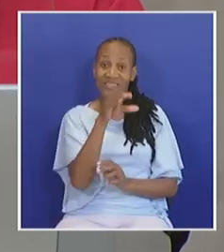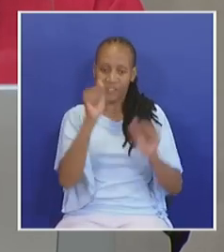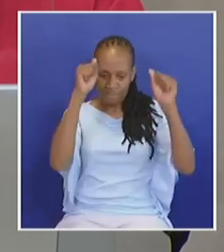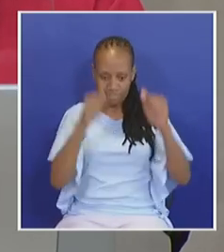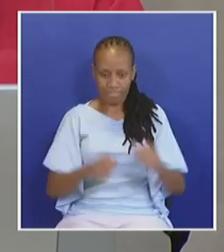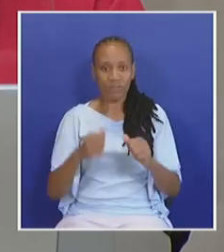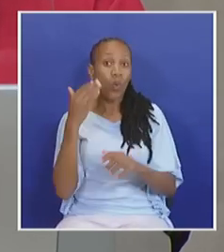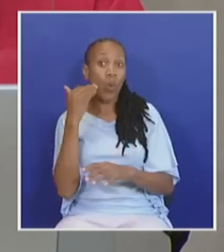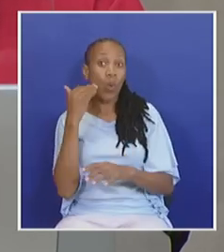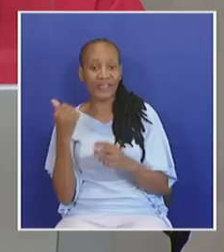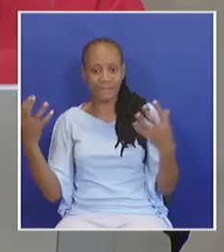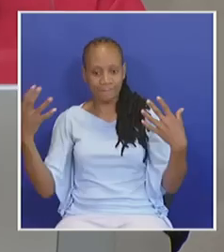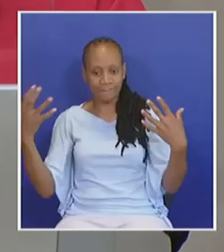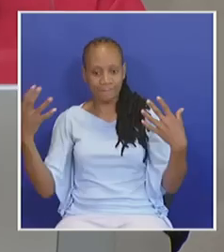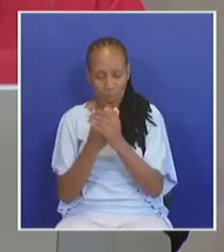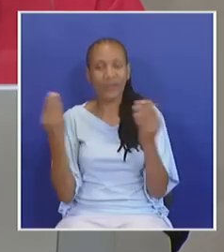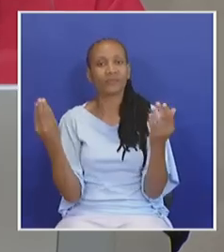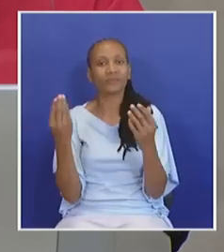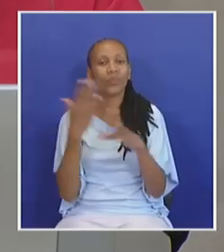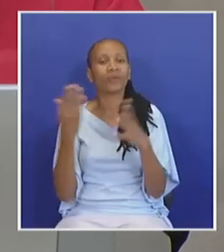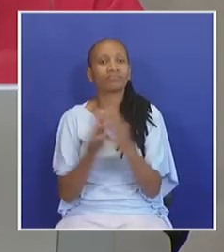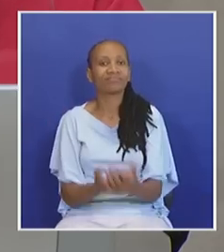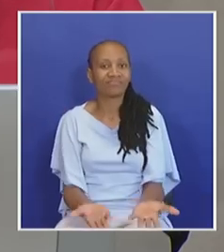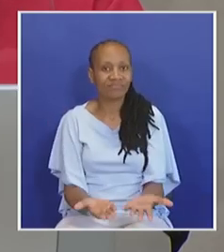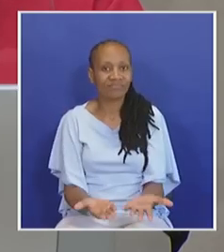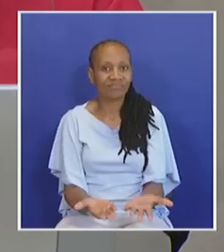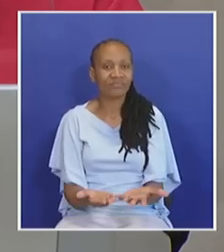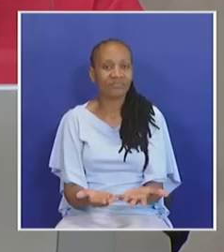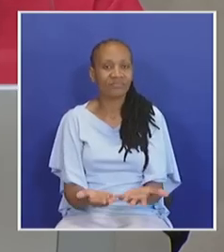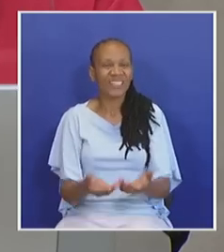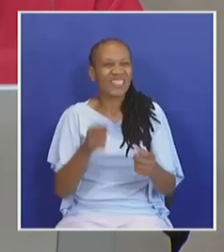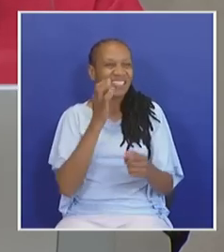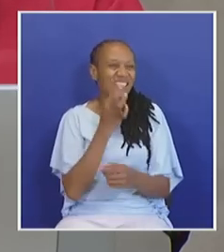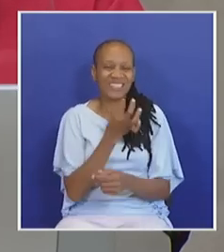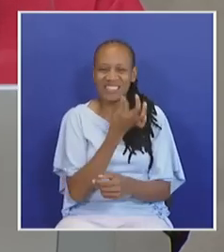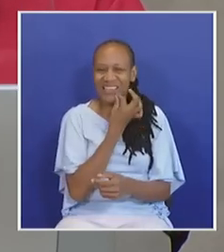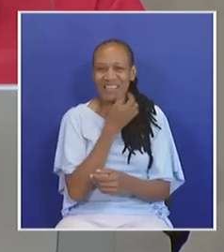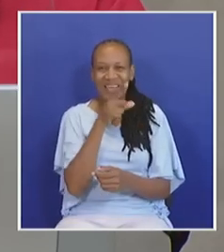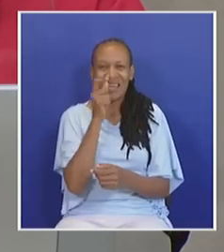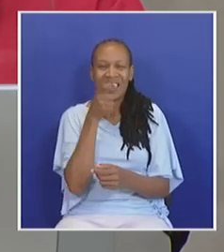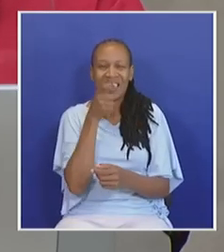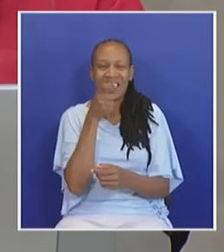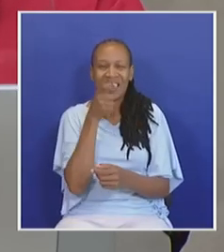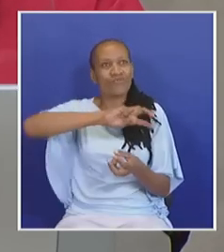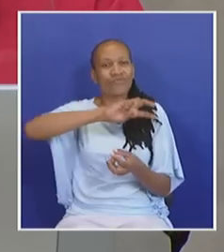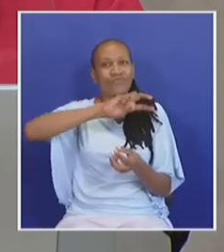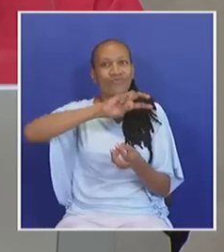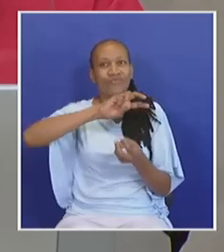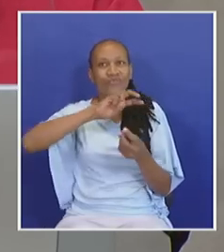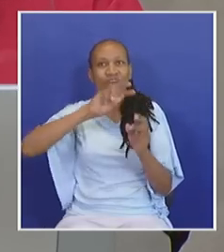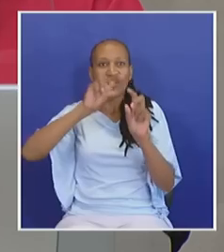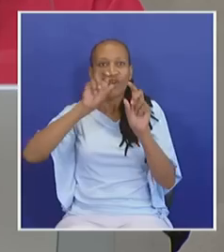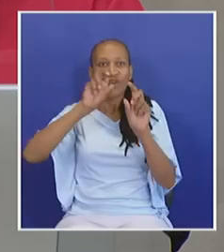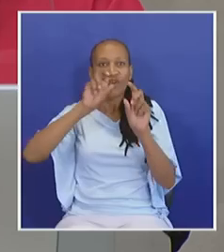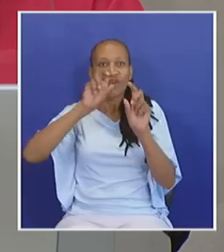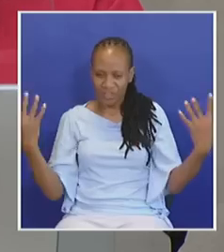their apartheid and colonial loot and coined fickle terms such as rainbow nation, they were essentially cooking a pot of